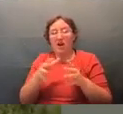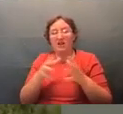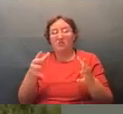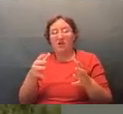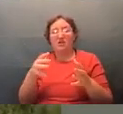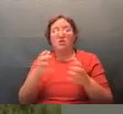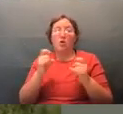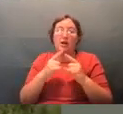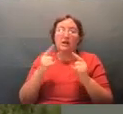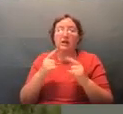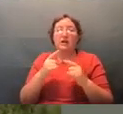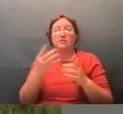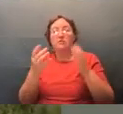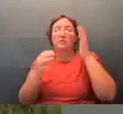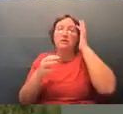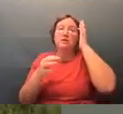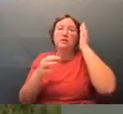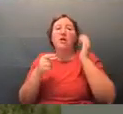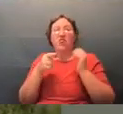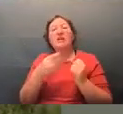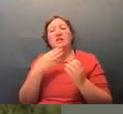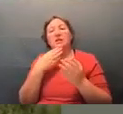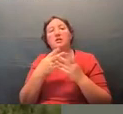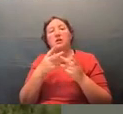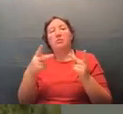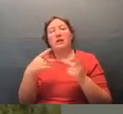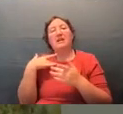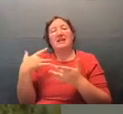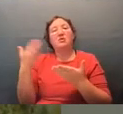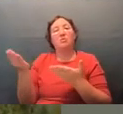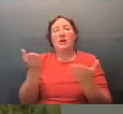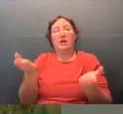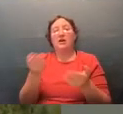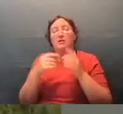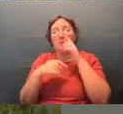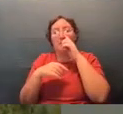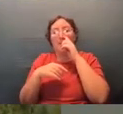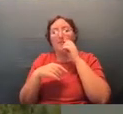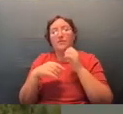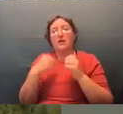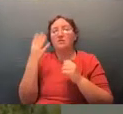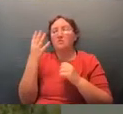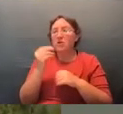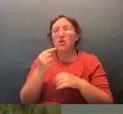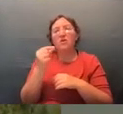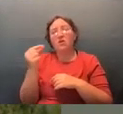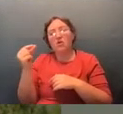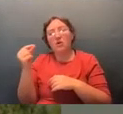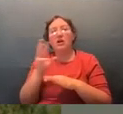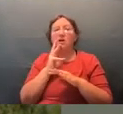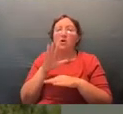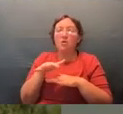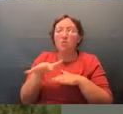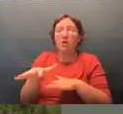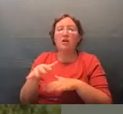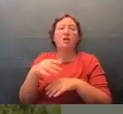go camping in the Eastern Sierras, this is the trail that I'll bring them on. It's usually lush with some greenery, there's water, and